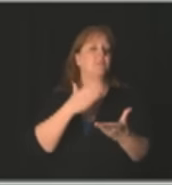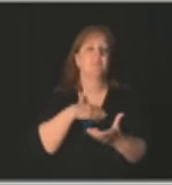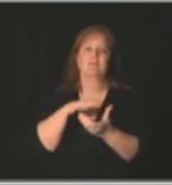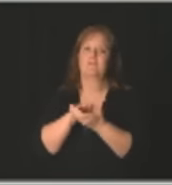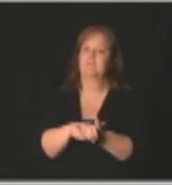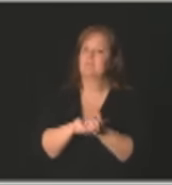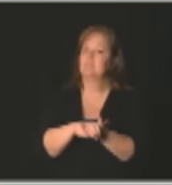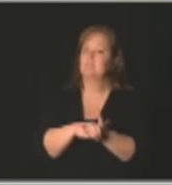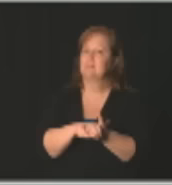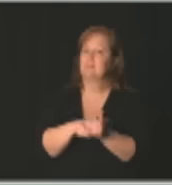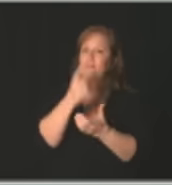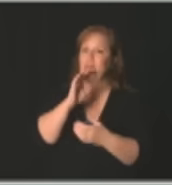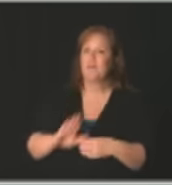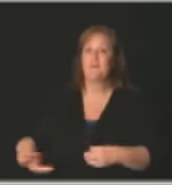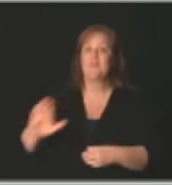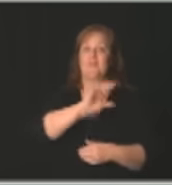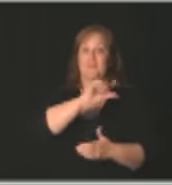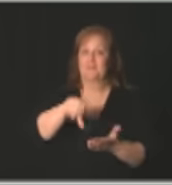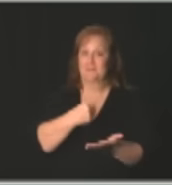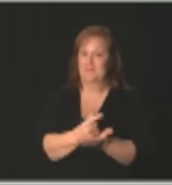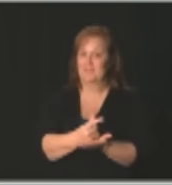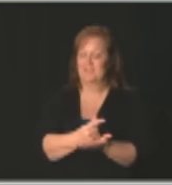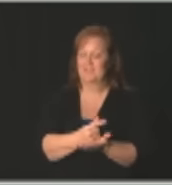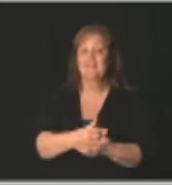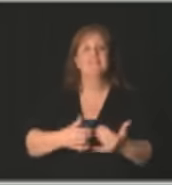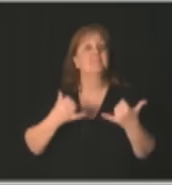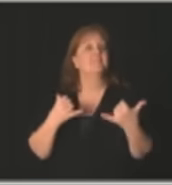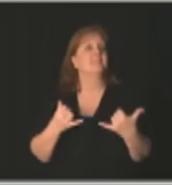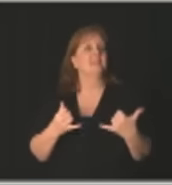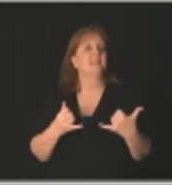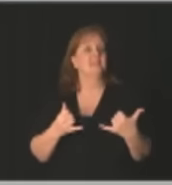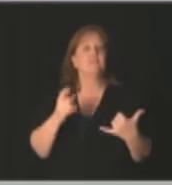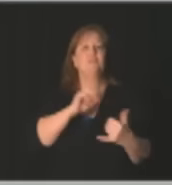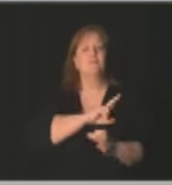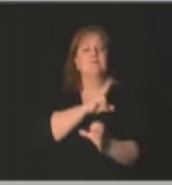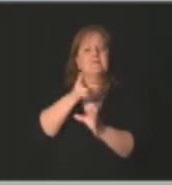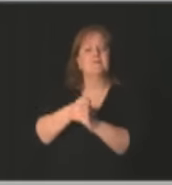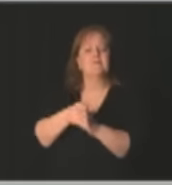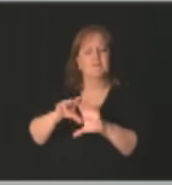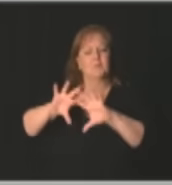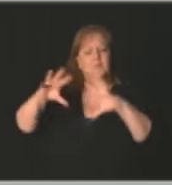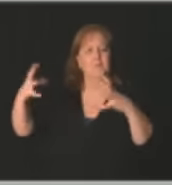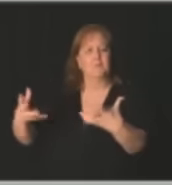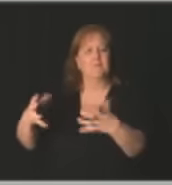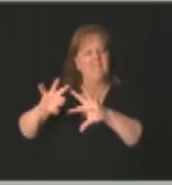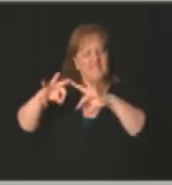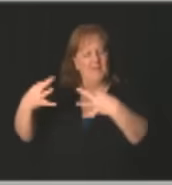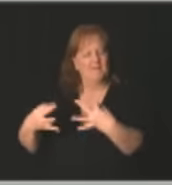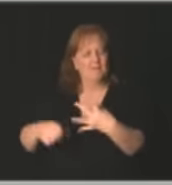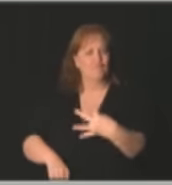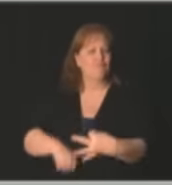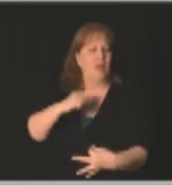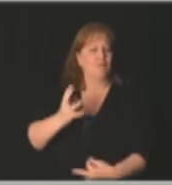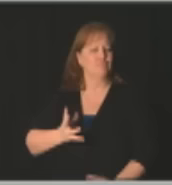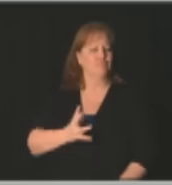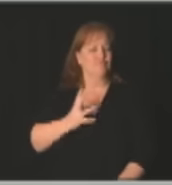congratulations on your graduation. Today, you are joining a proud and prestigious family of more